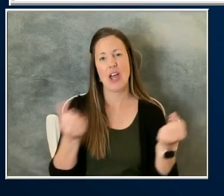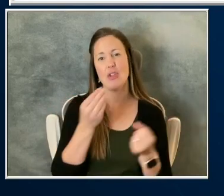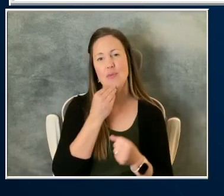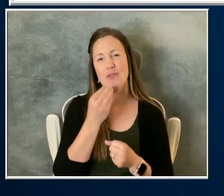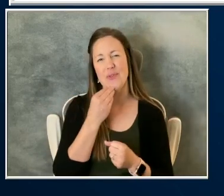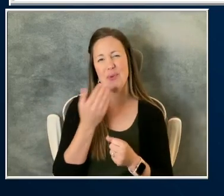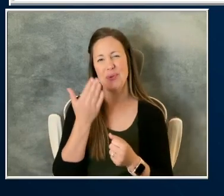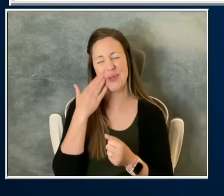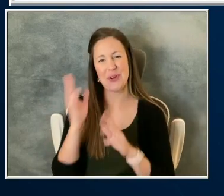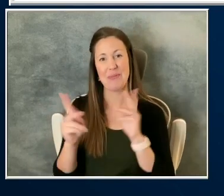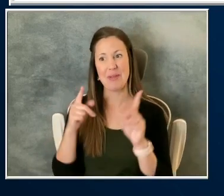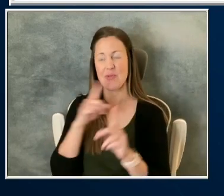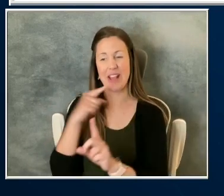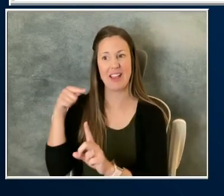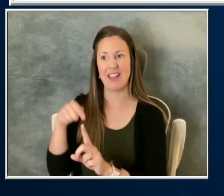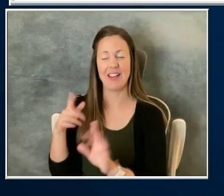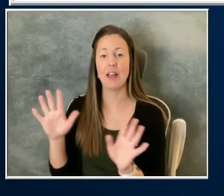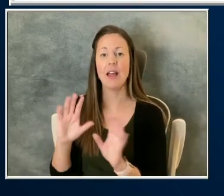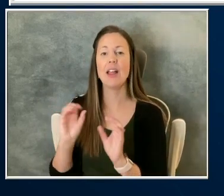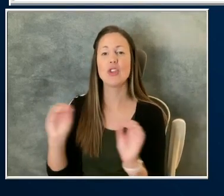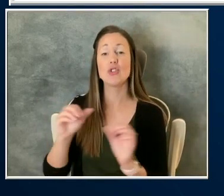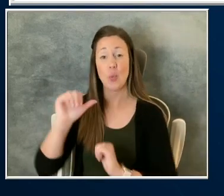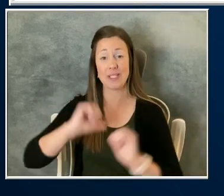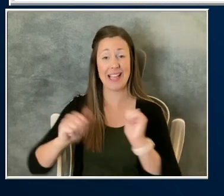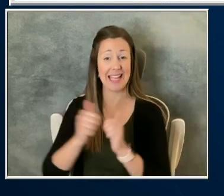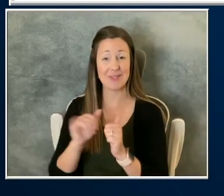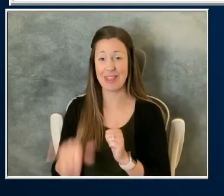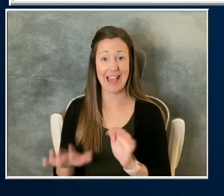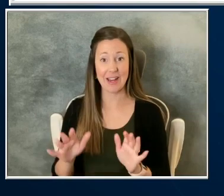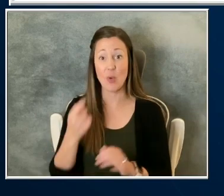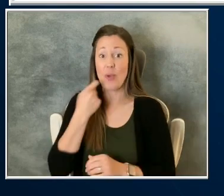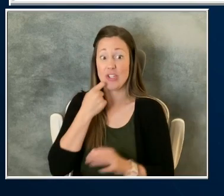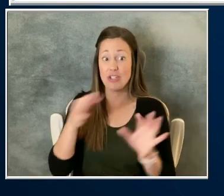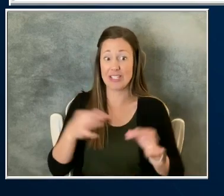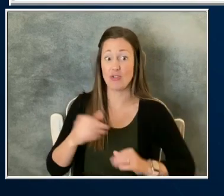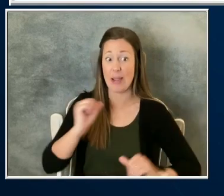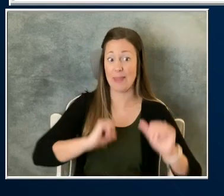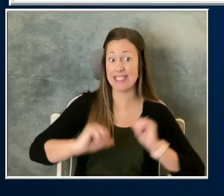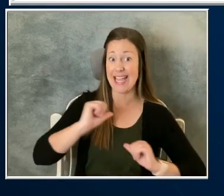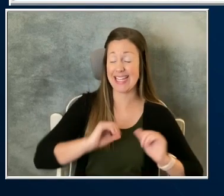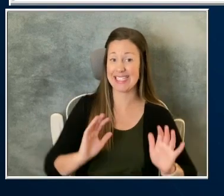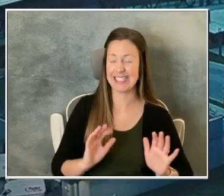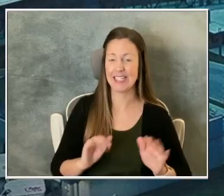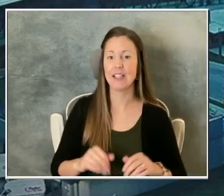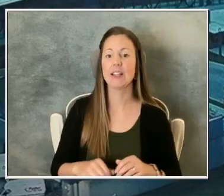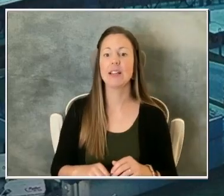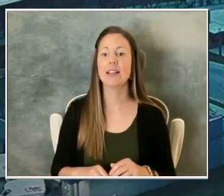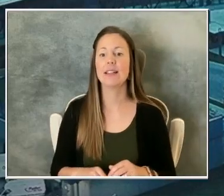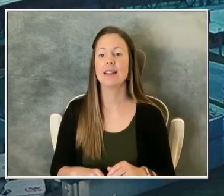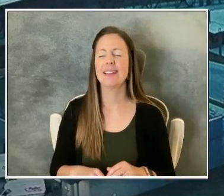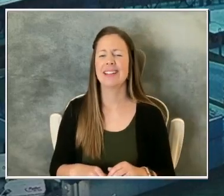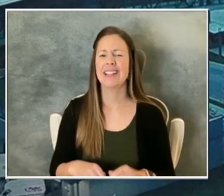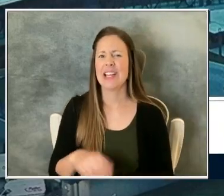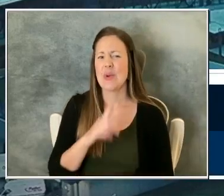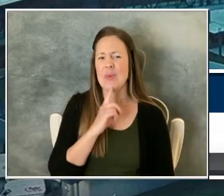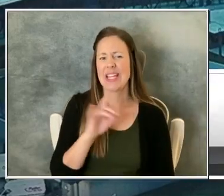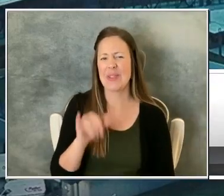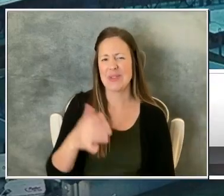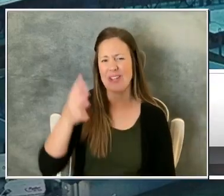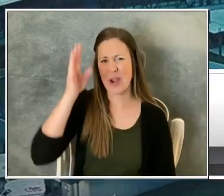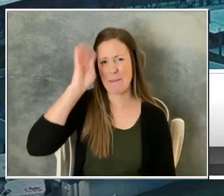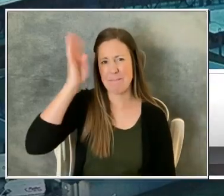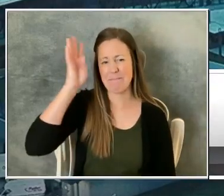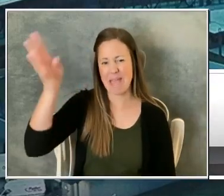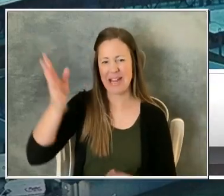A, there's no science around that. We just described the science. Thank you, Doc Hawk. Yeah. B, that these are kind of made up things and they're made up by people trying to